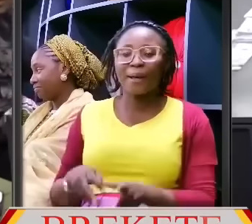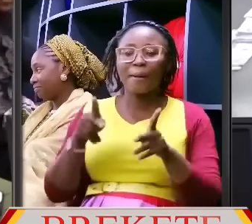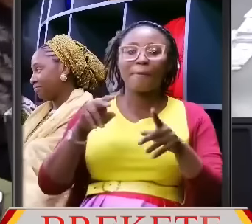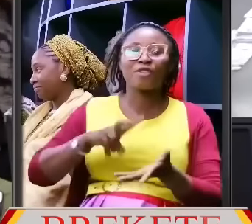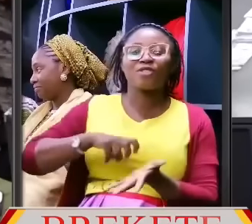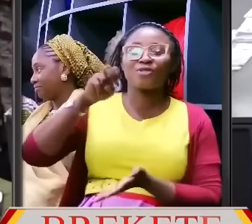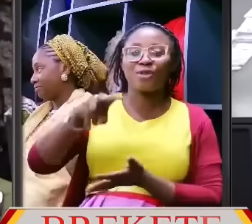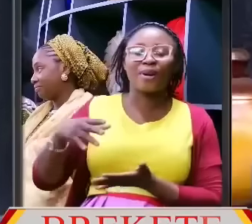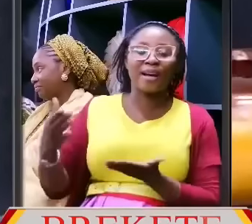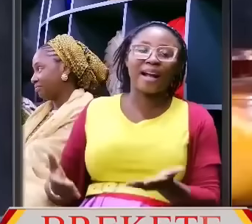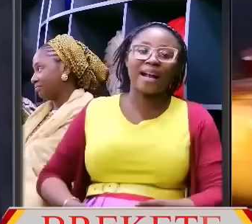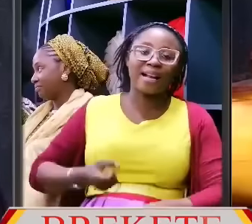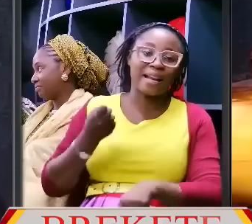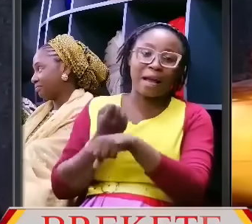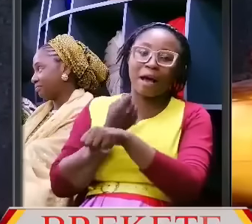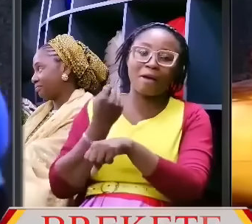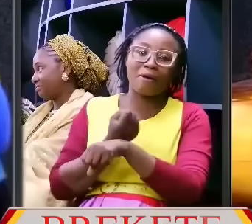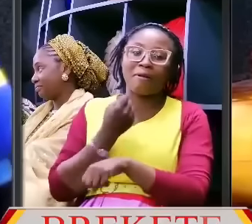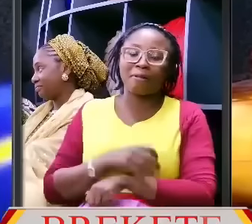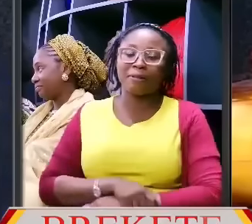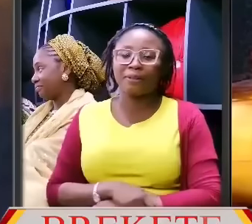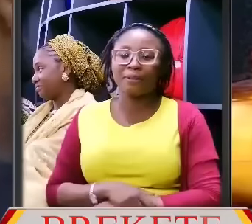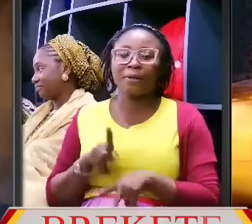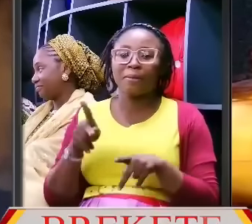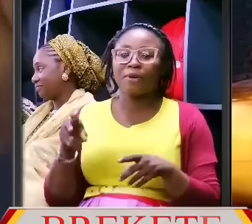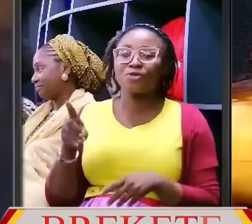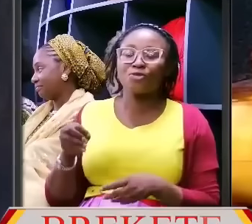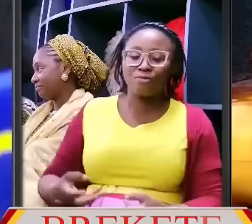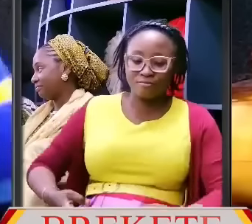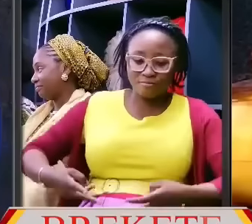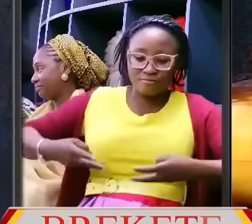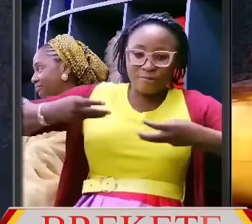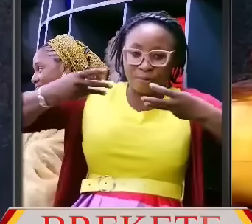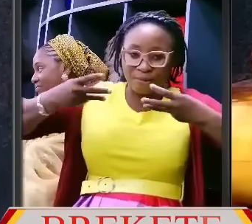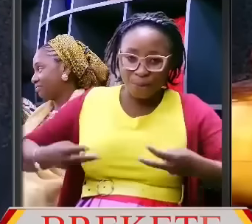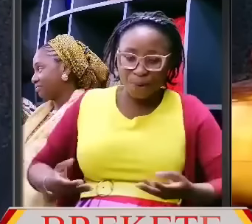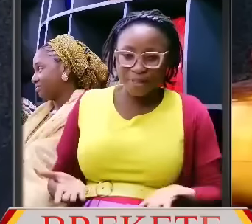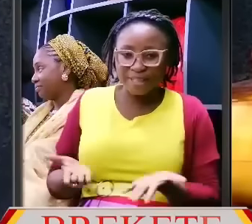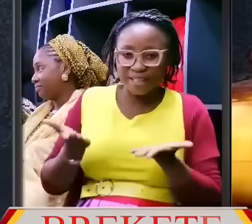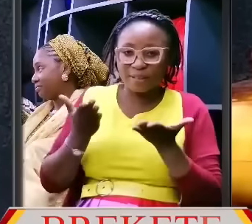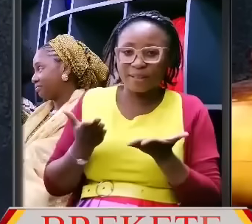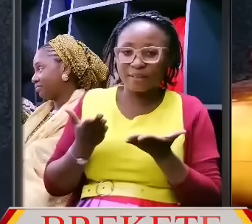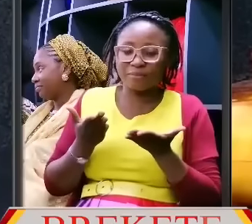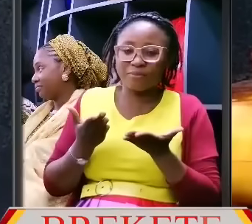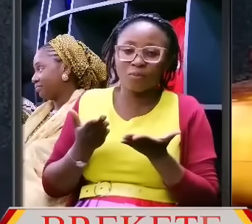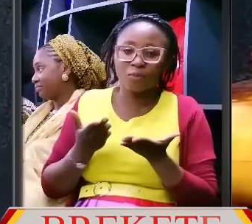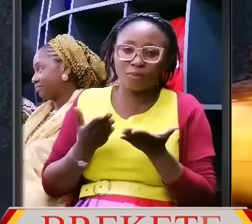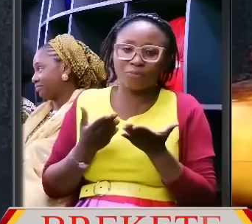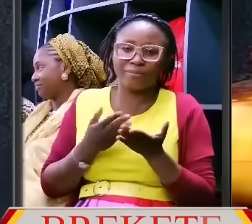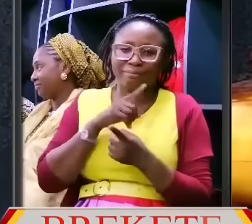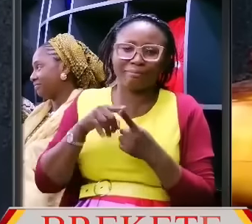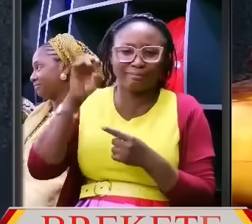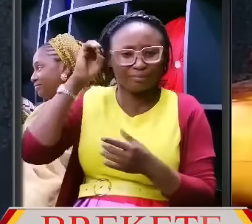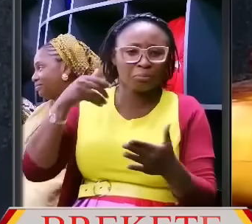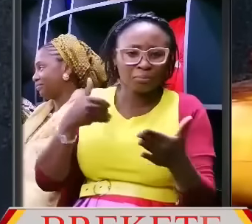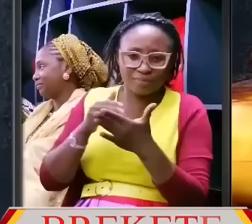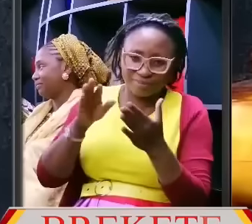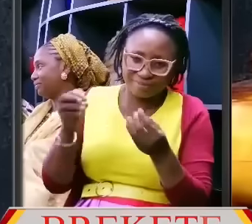Person jump, person carry iron. Person do weight lift. When you reach office. Which office?